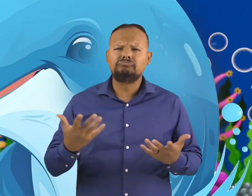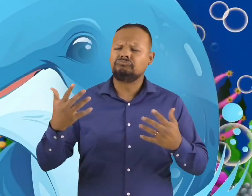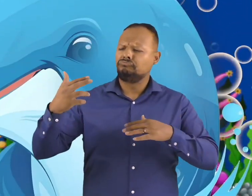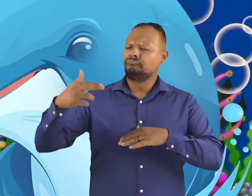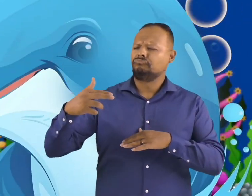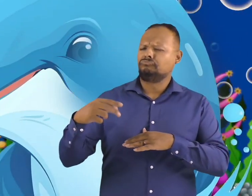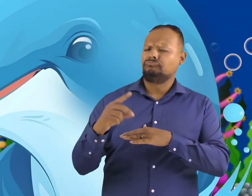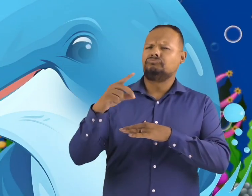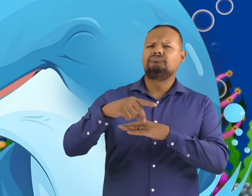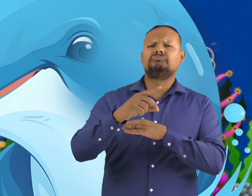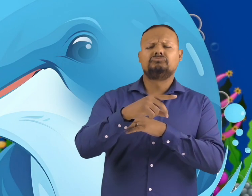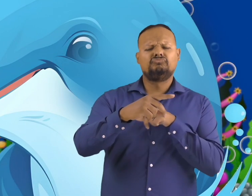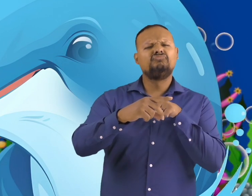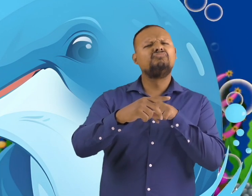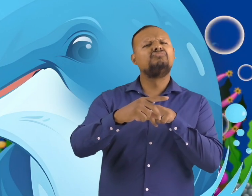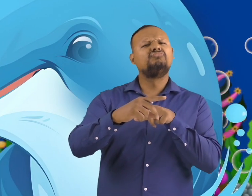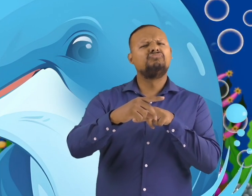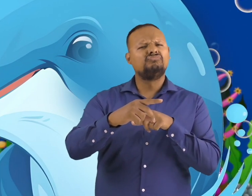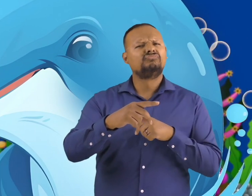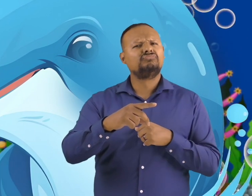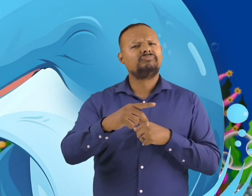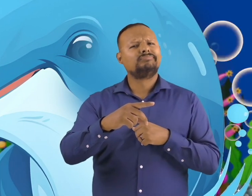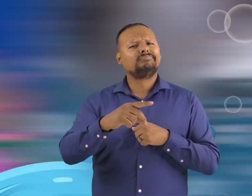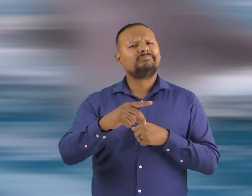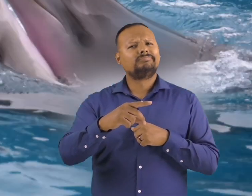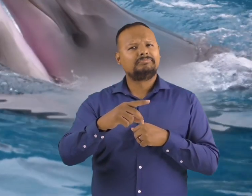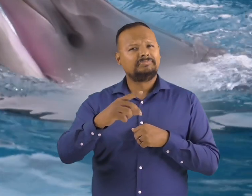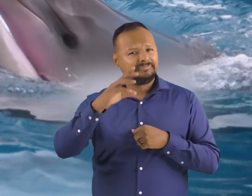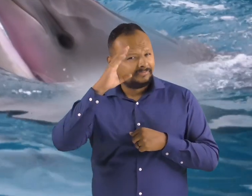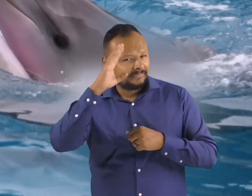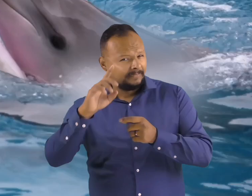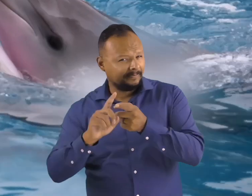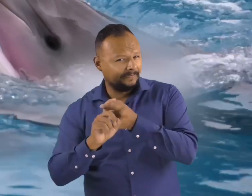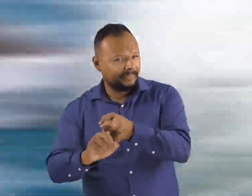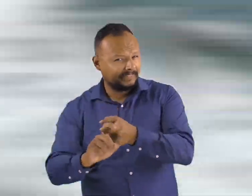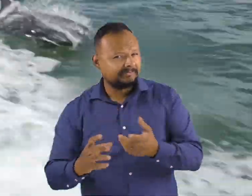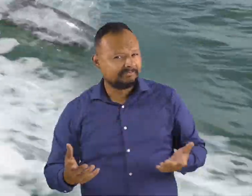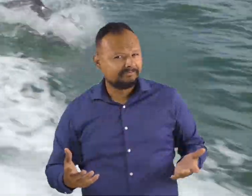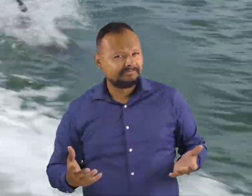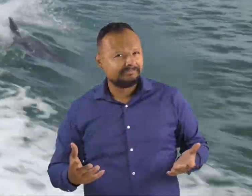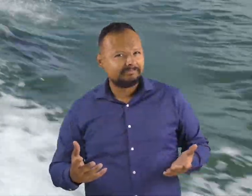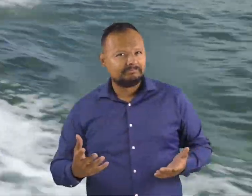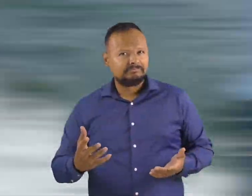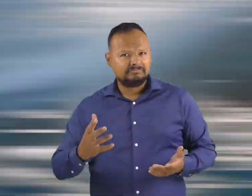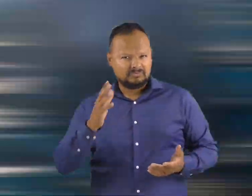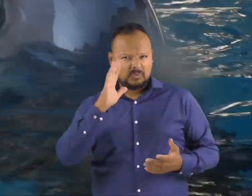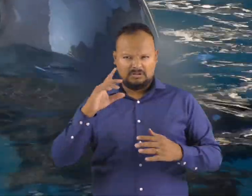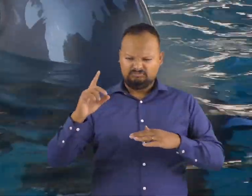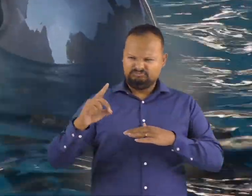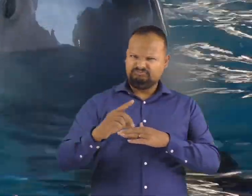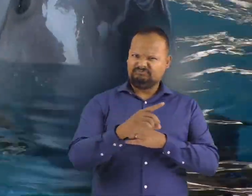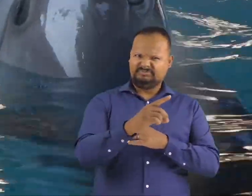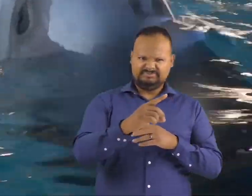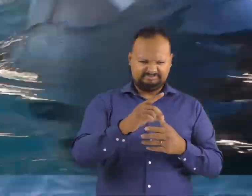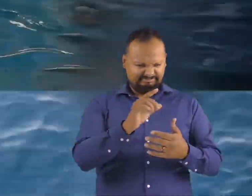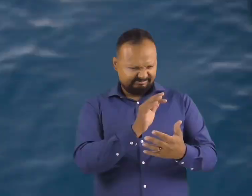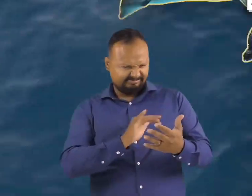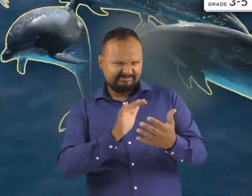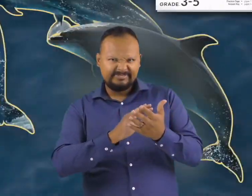Dolphins. Hi, friends. Today, we are going to learn all about dolphins.